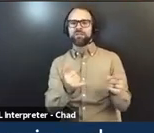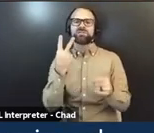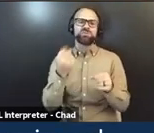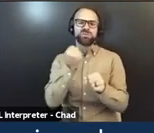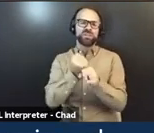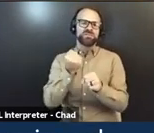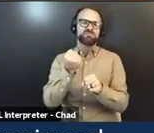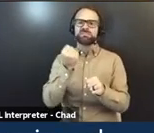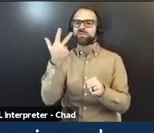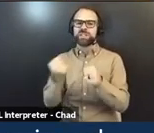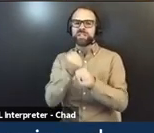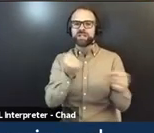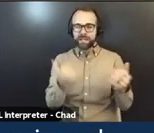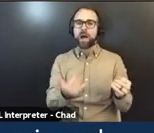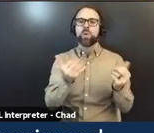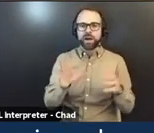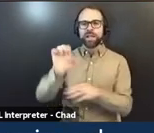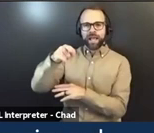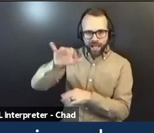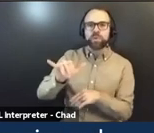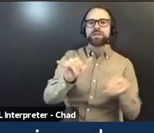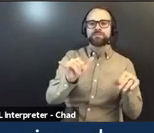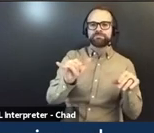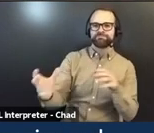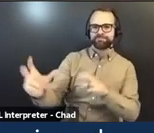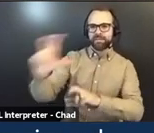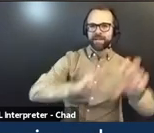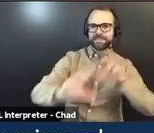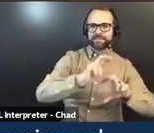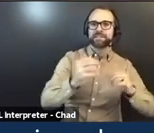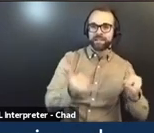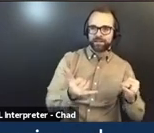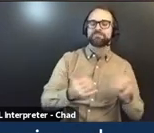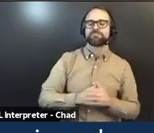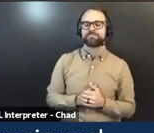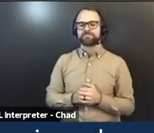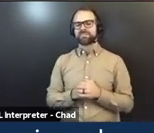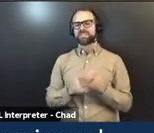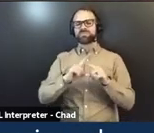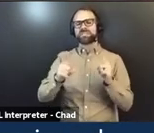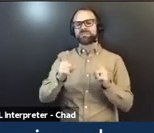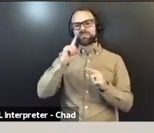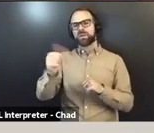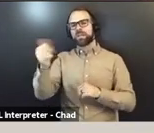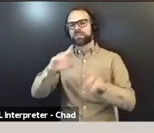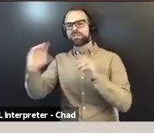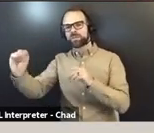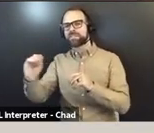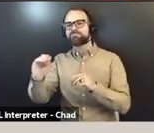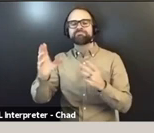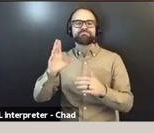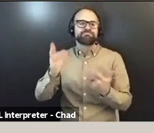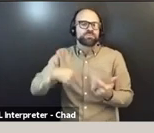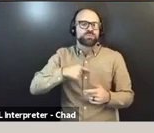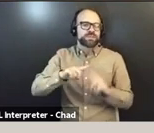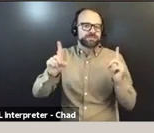we're actually investing in them. So that's sort of makes us a bit different from anyone else that does what we do. Industries